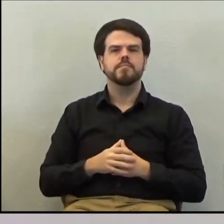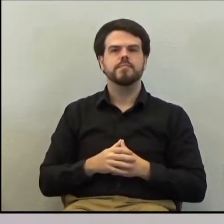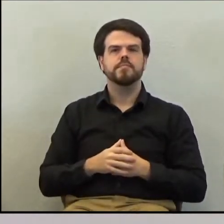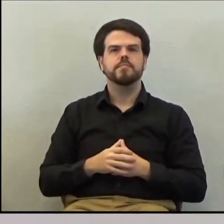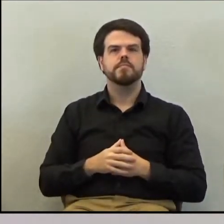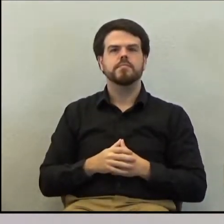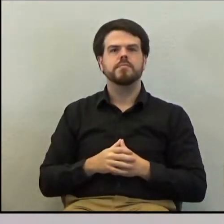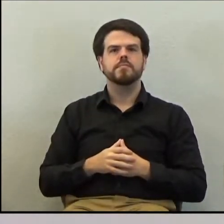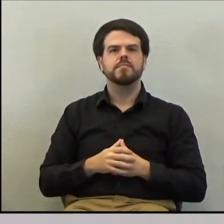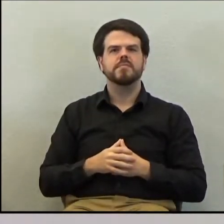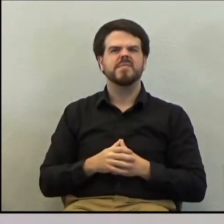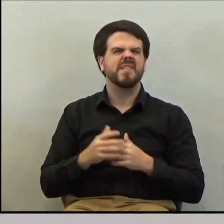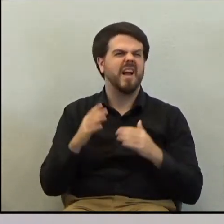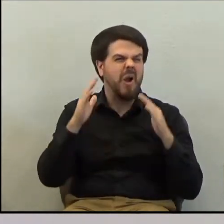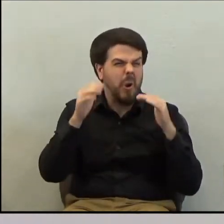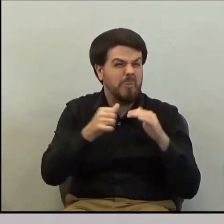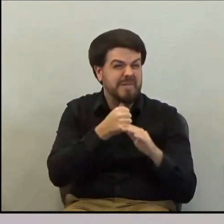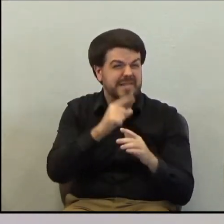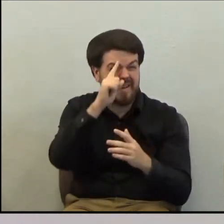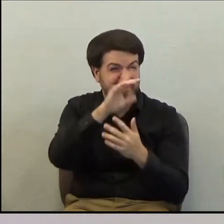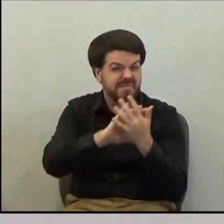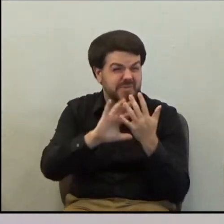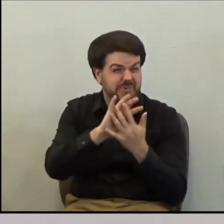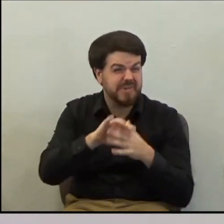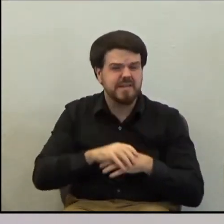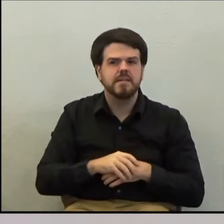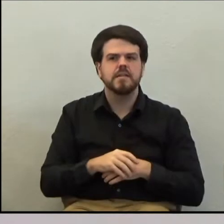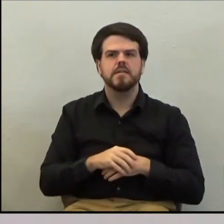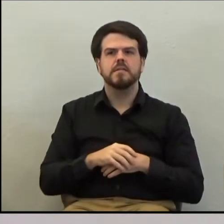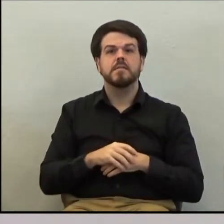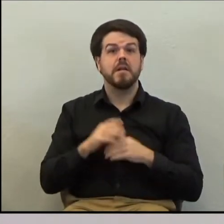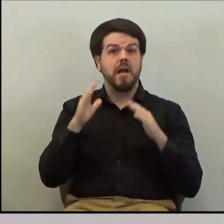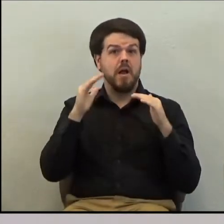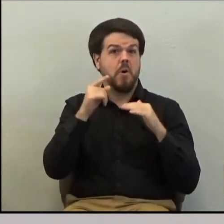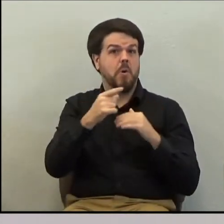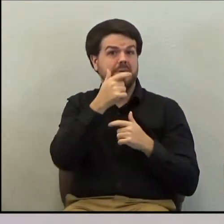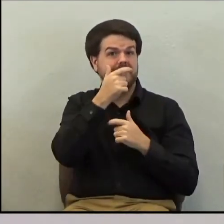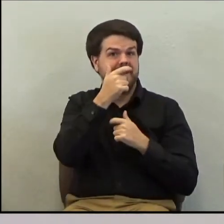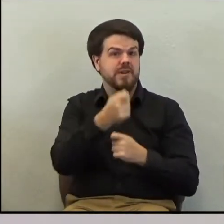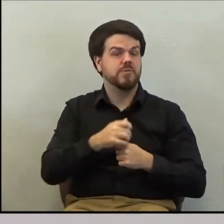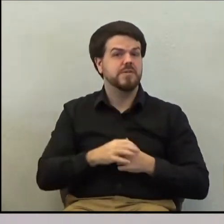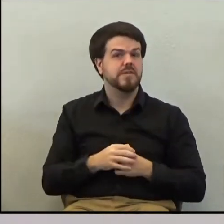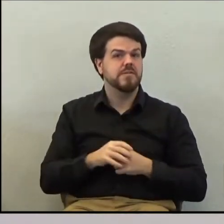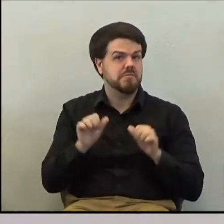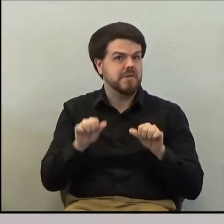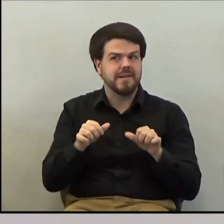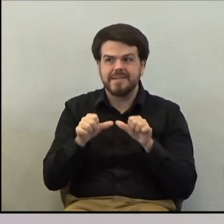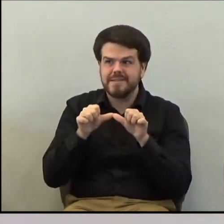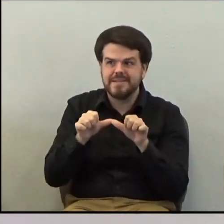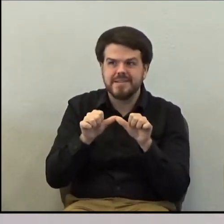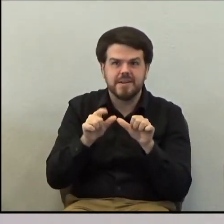I hope this is not confusing, and I hope it's at least interesting that you'll continue to listen.